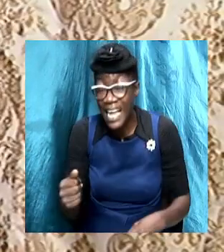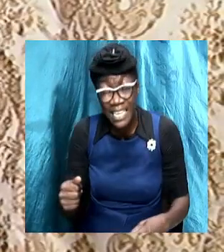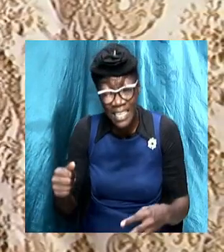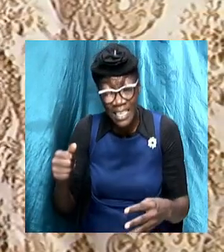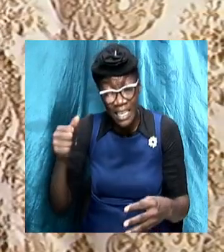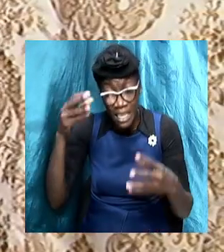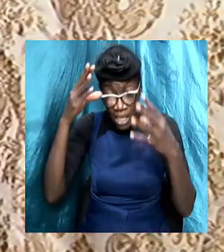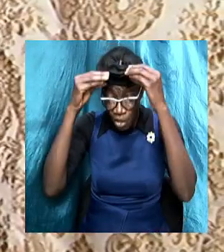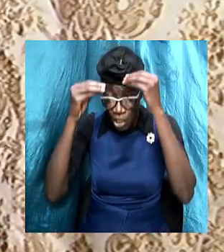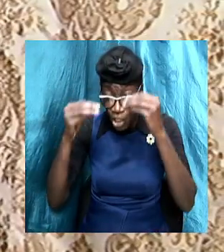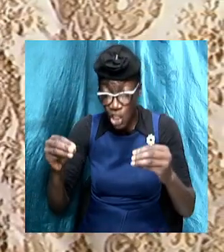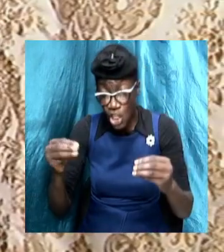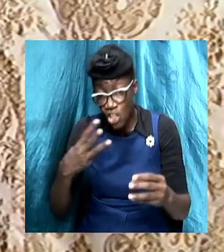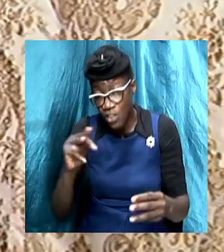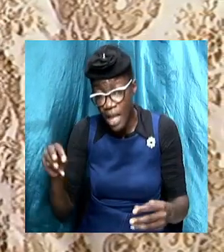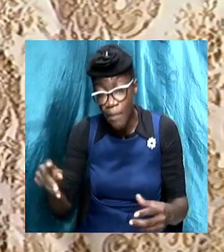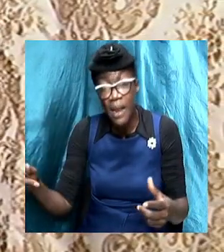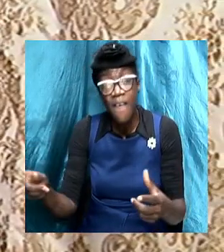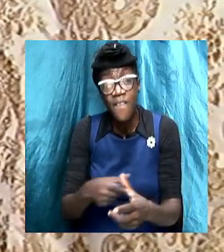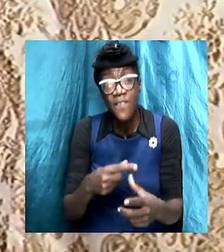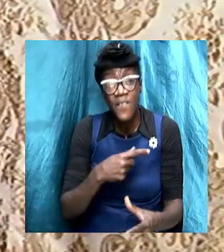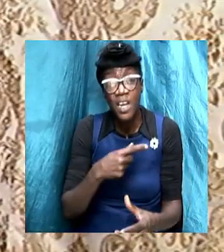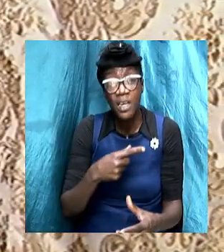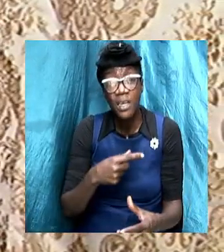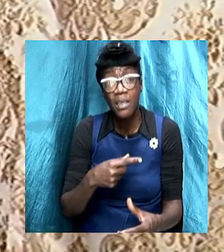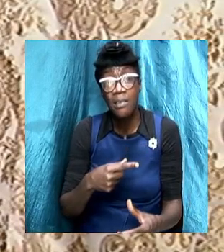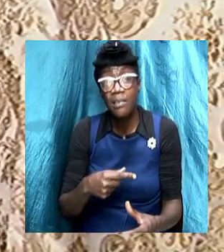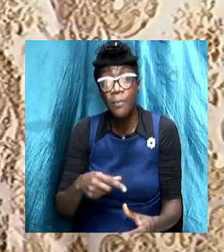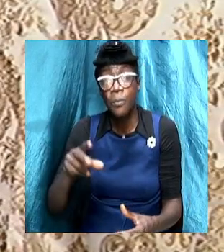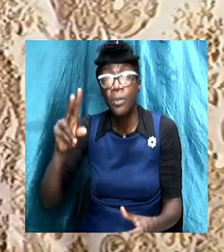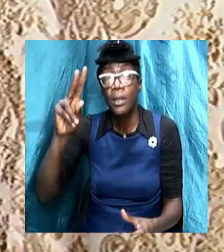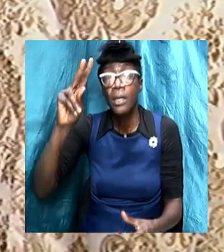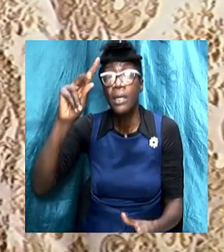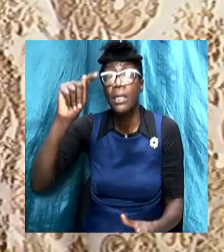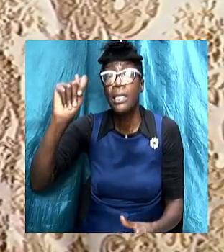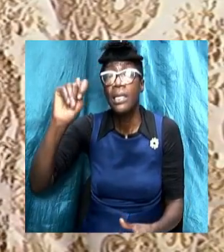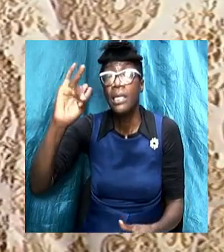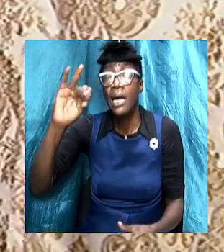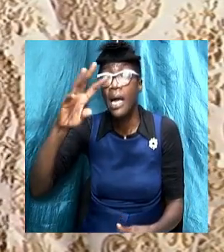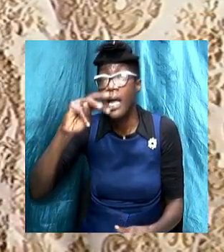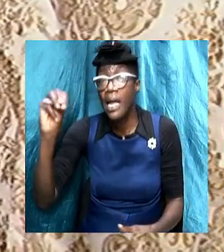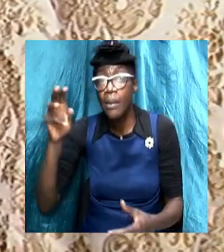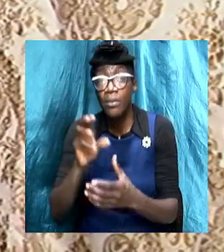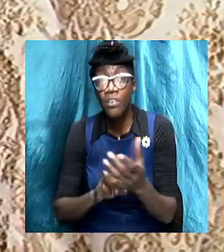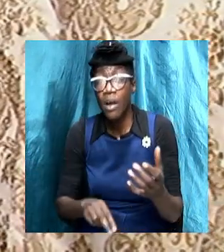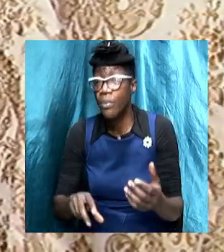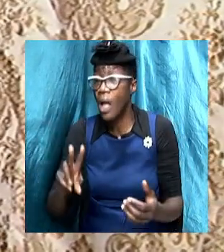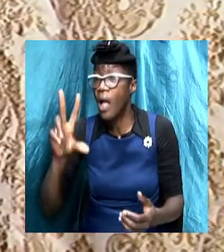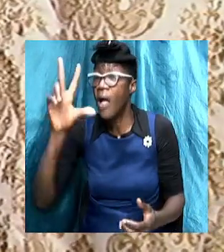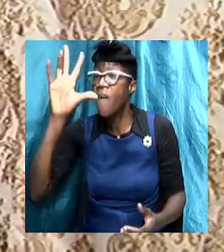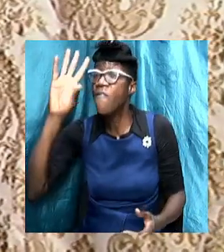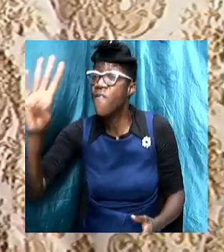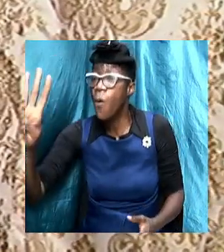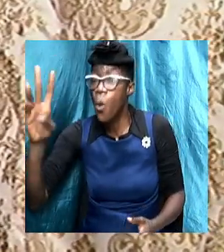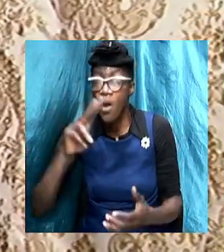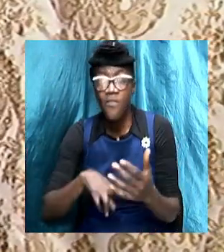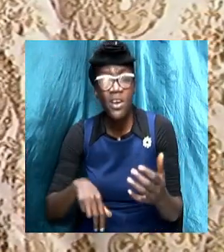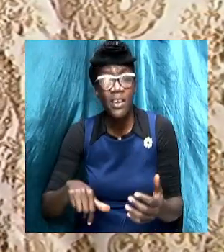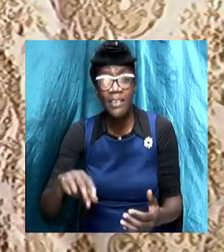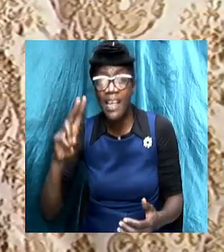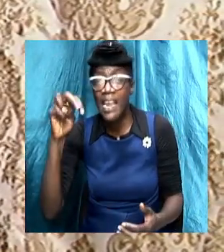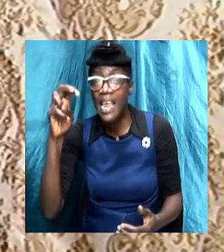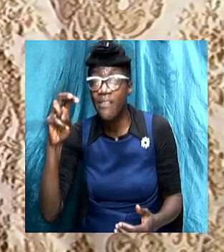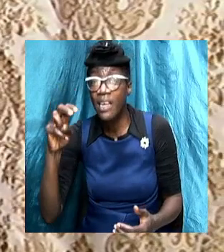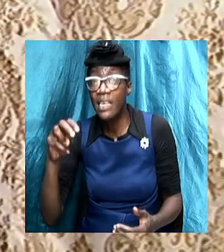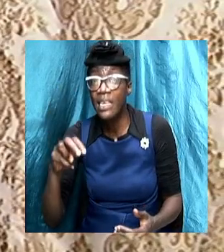in 1 Timothy chapter 4 and verse 11. So if we look at 1 Corinthians chapter 4 and verse 17, he said, "For this cause